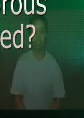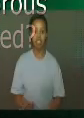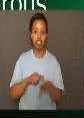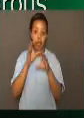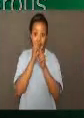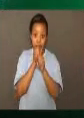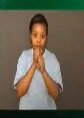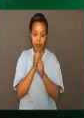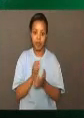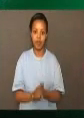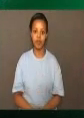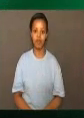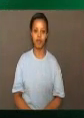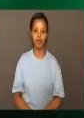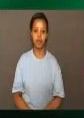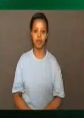Time's up.